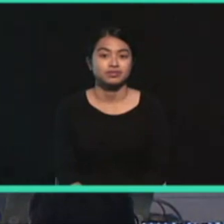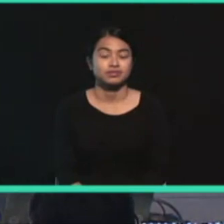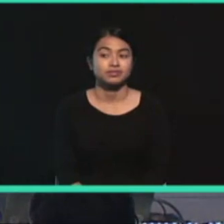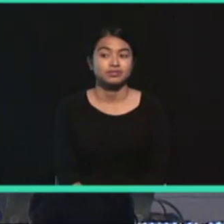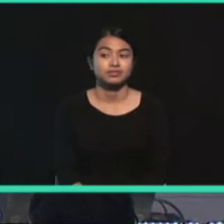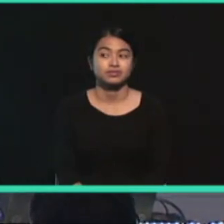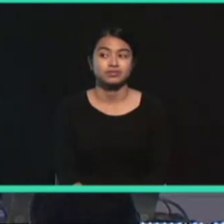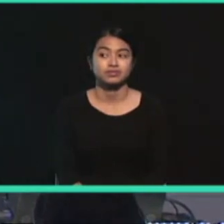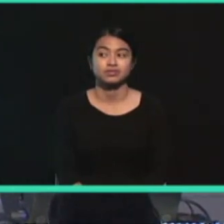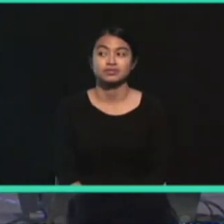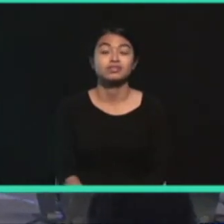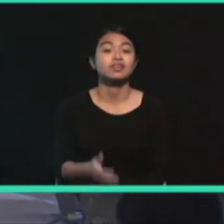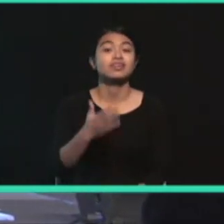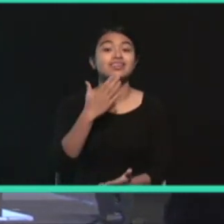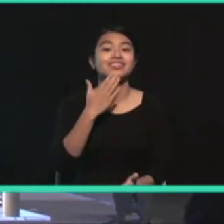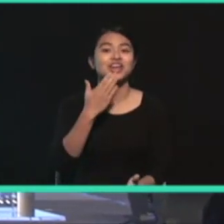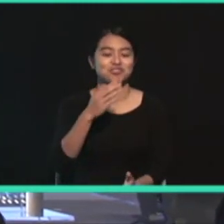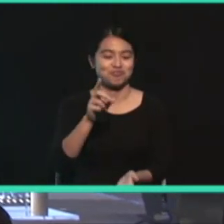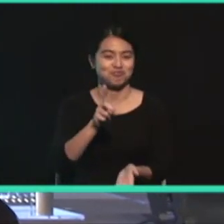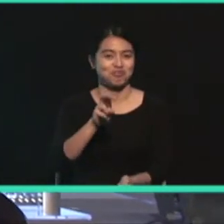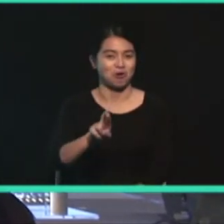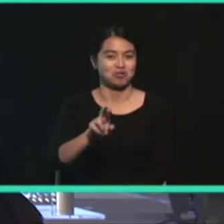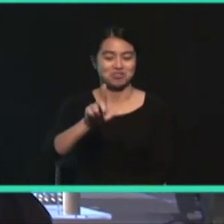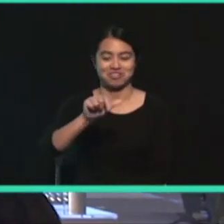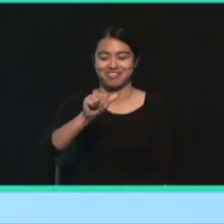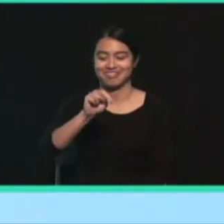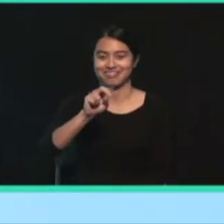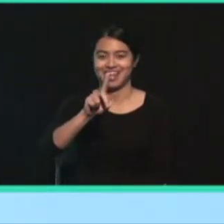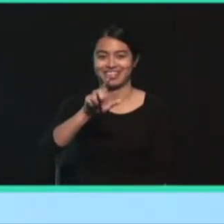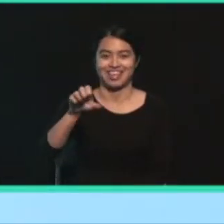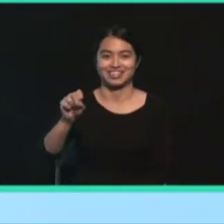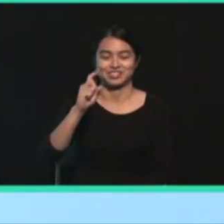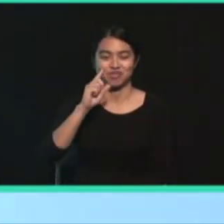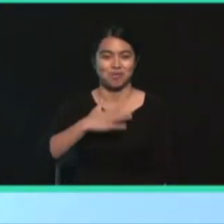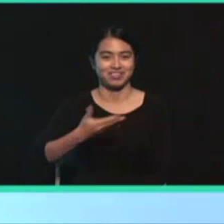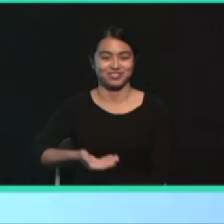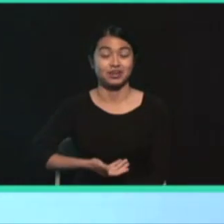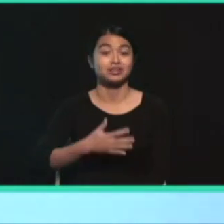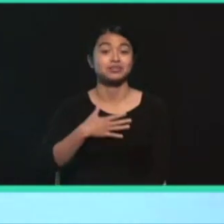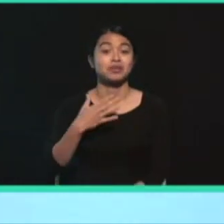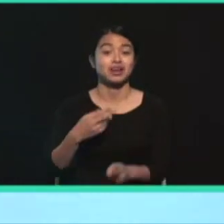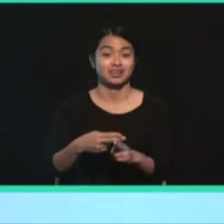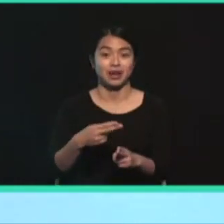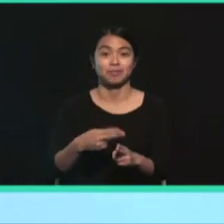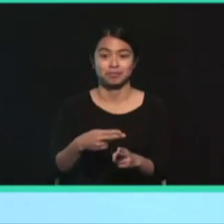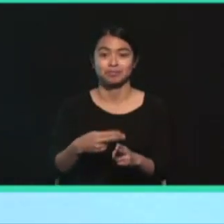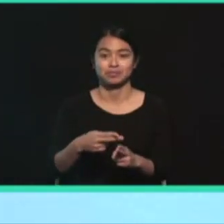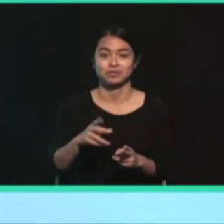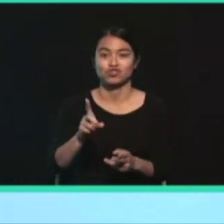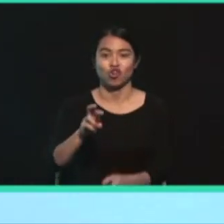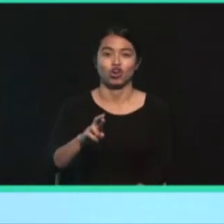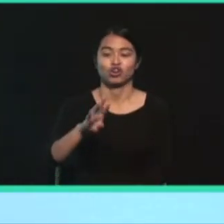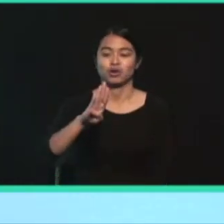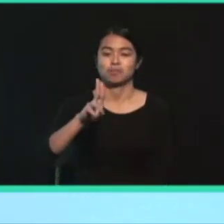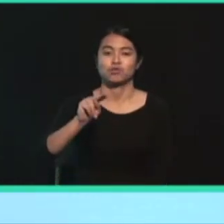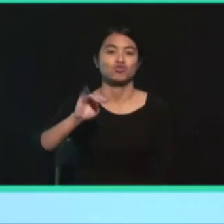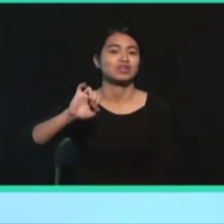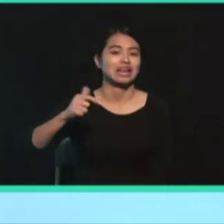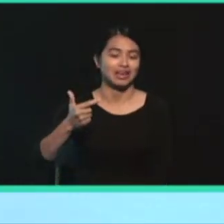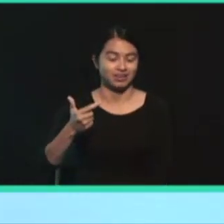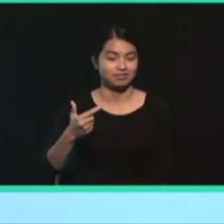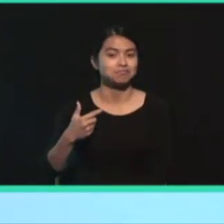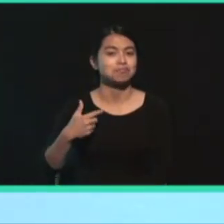Well, thank you, Dr. Landis, for this very nice introduction. My name is Carsten Büning. As he said, I'm the head of the